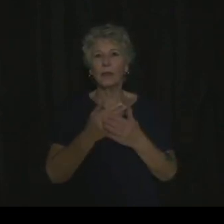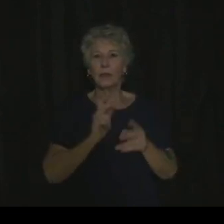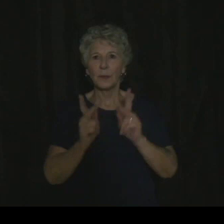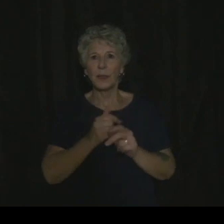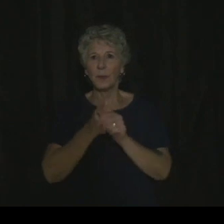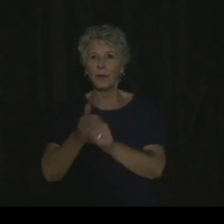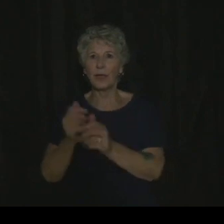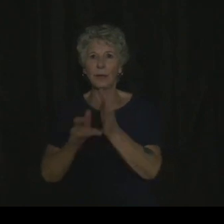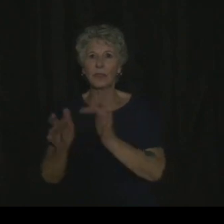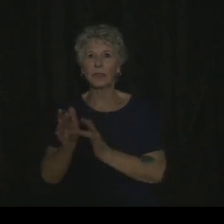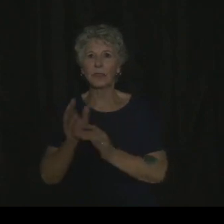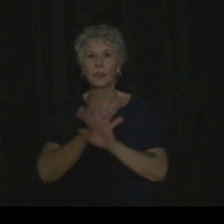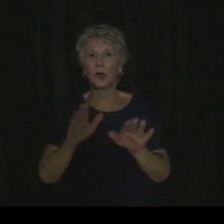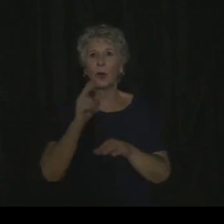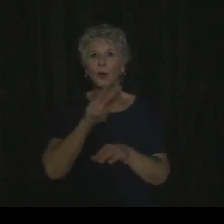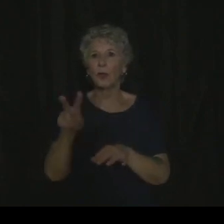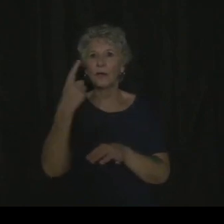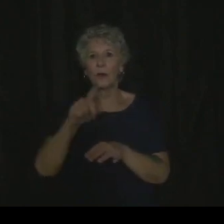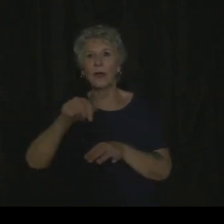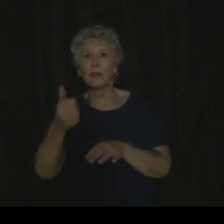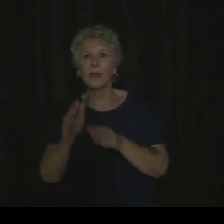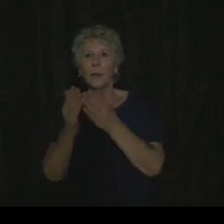So don't look for another book.